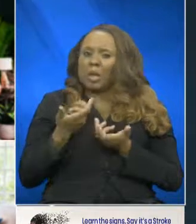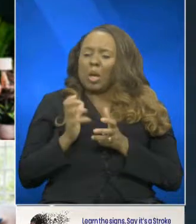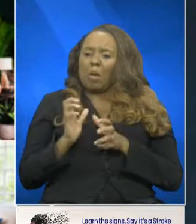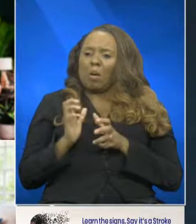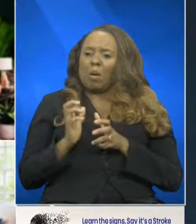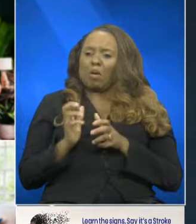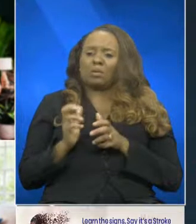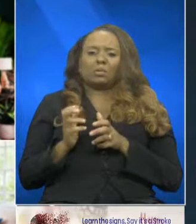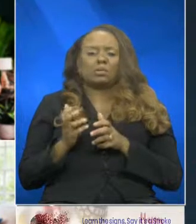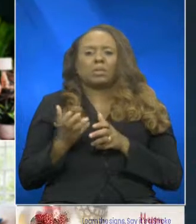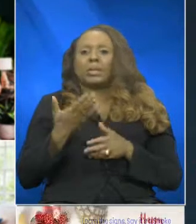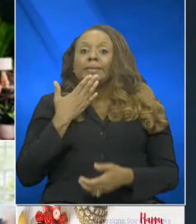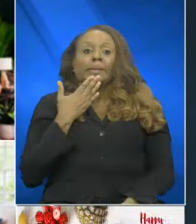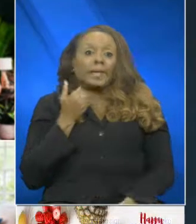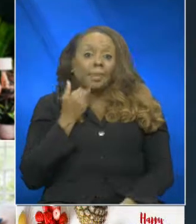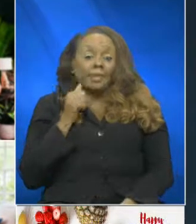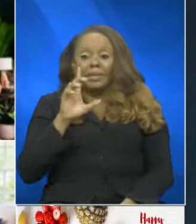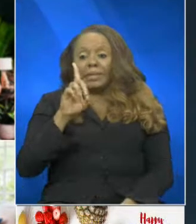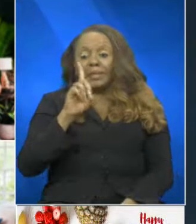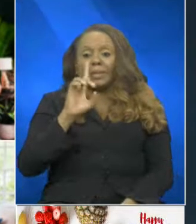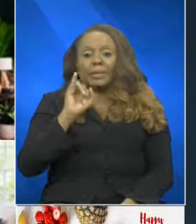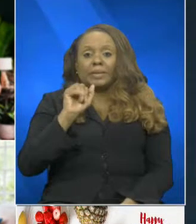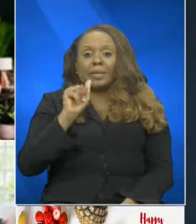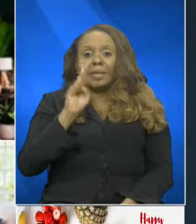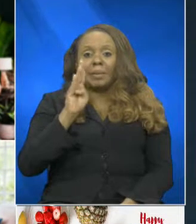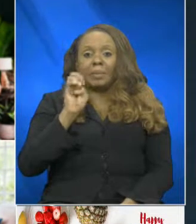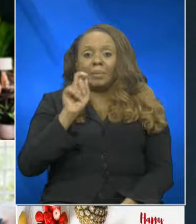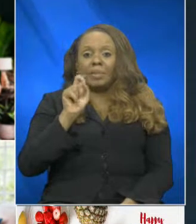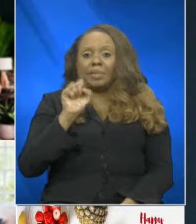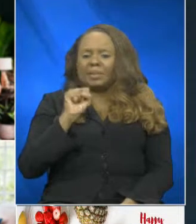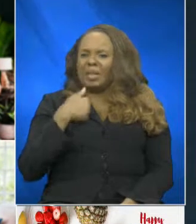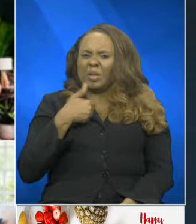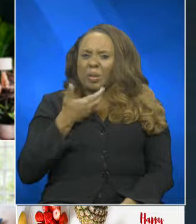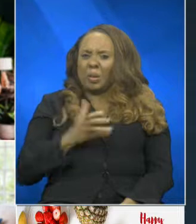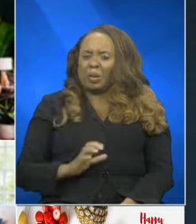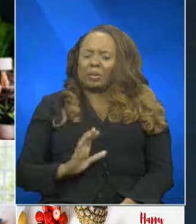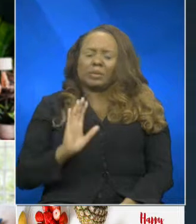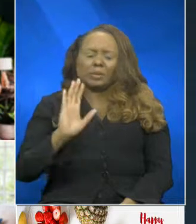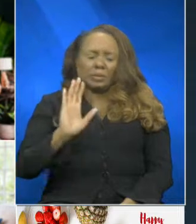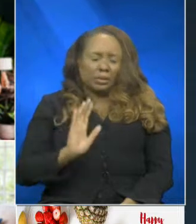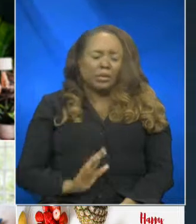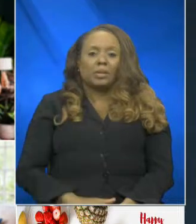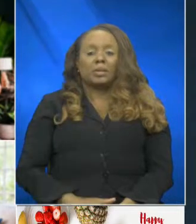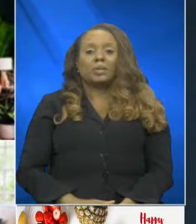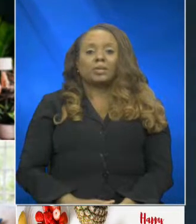develop diabetes. So I try to live